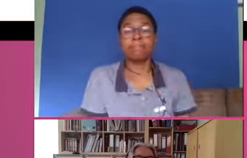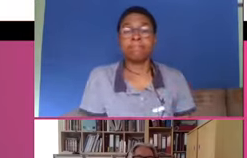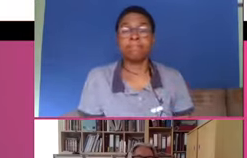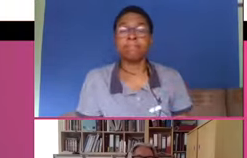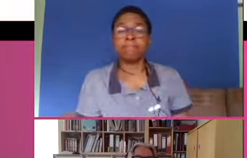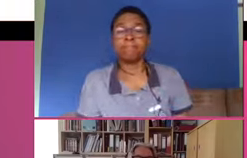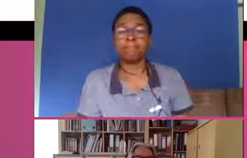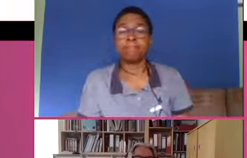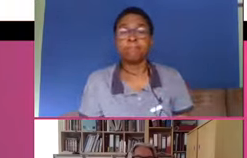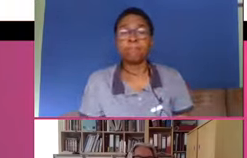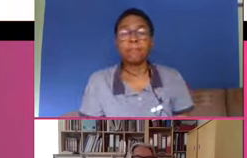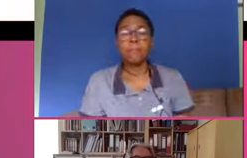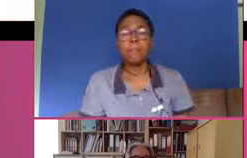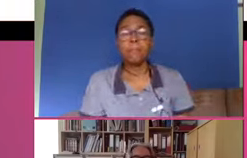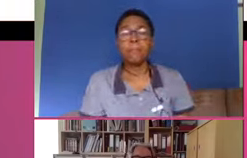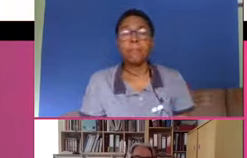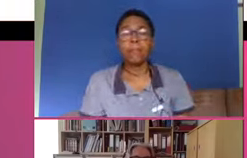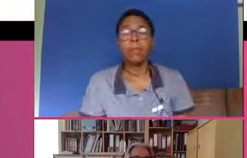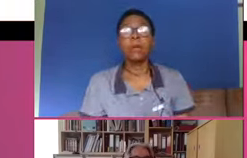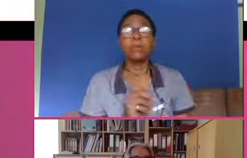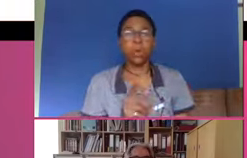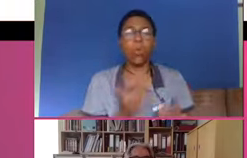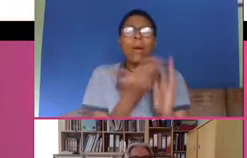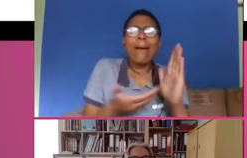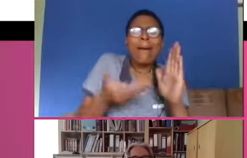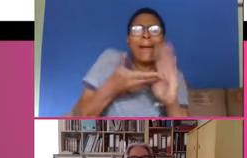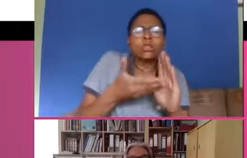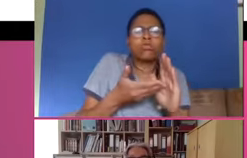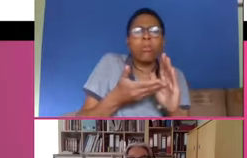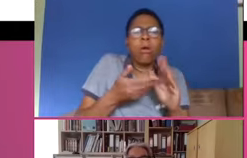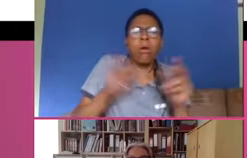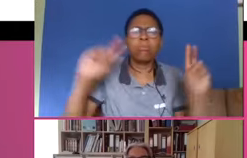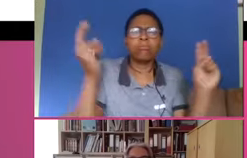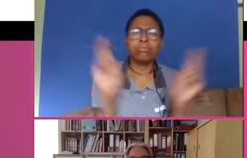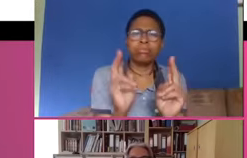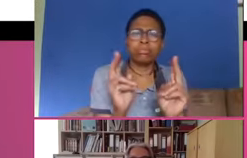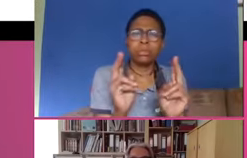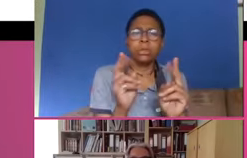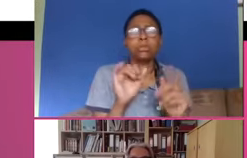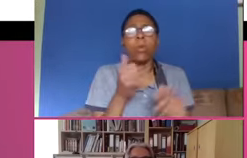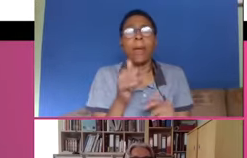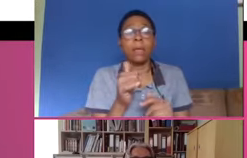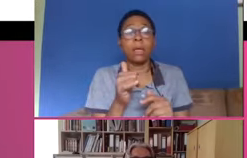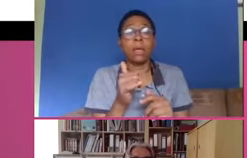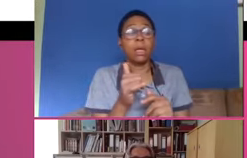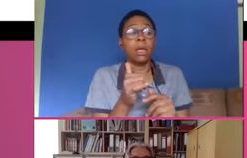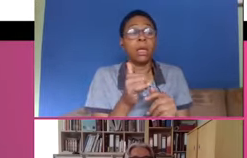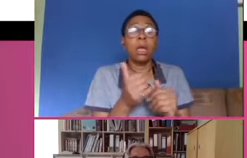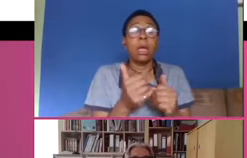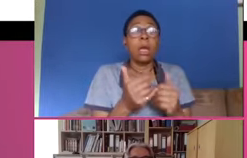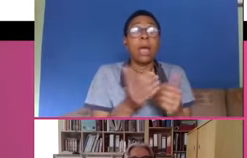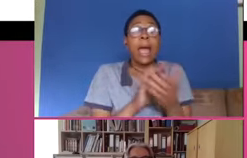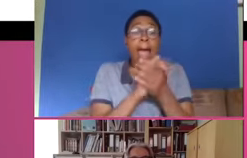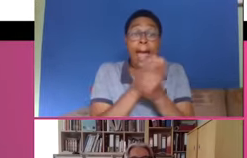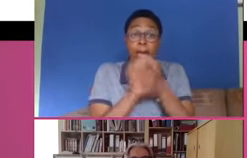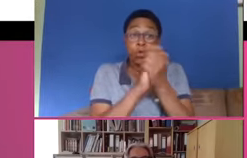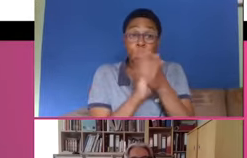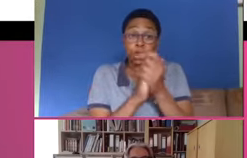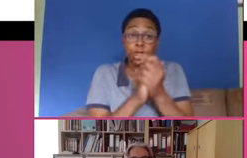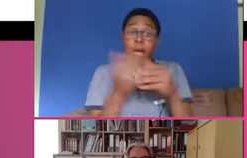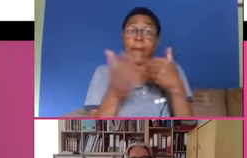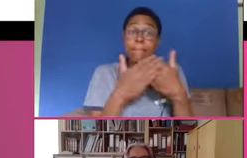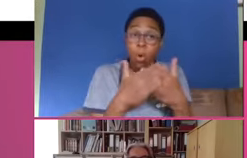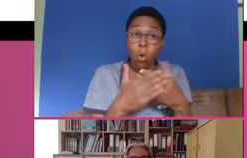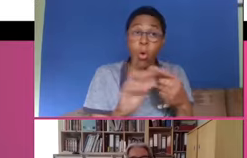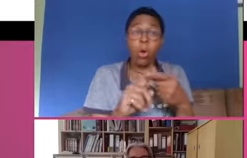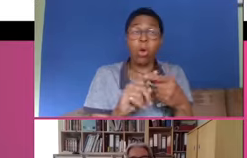Further mitigations include the following: increasing the frequency of hand washing and surface cleaning, including